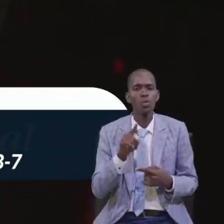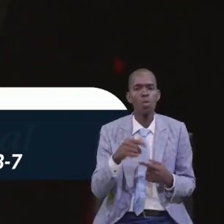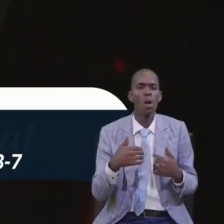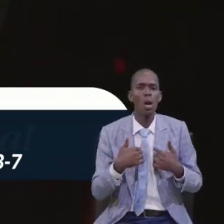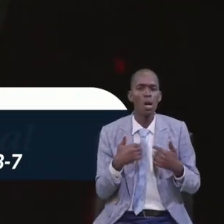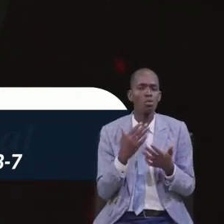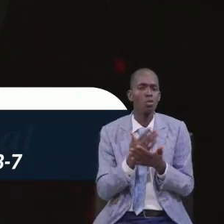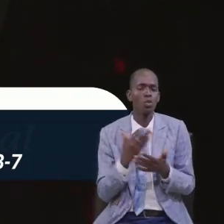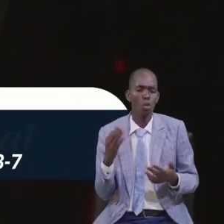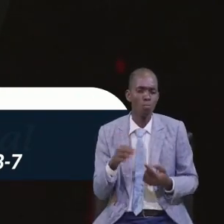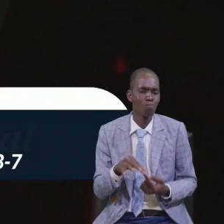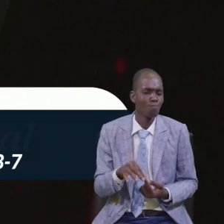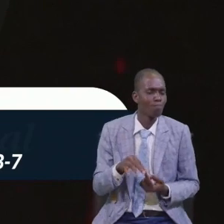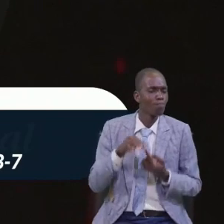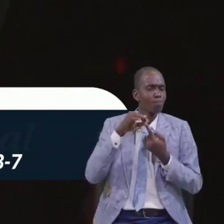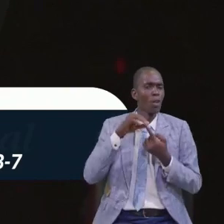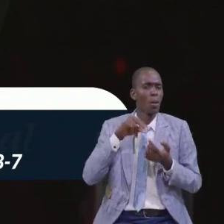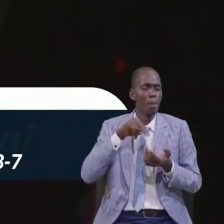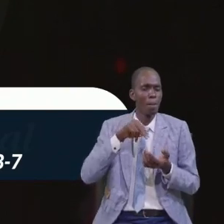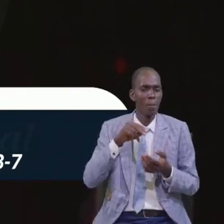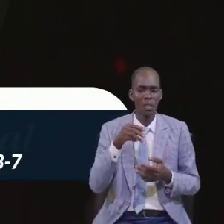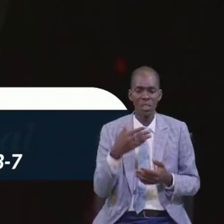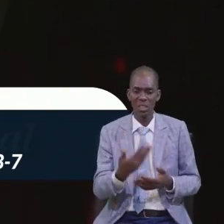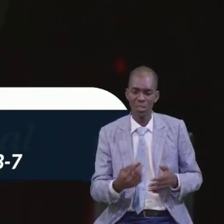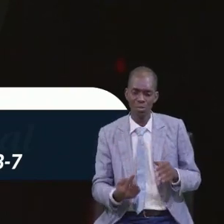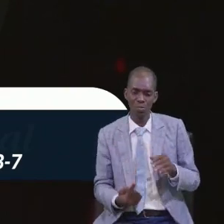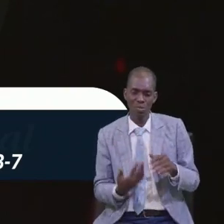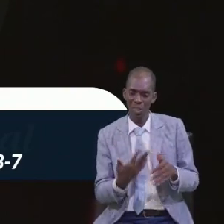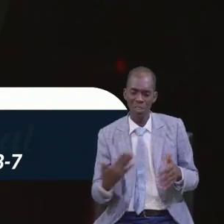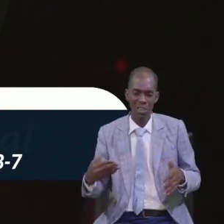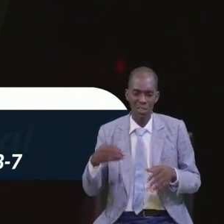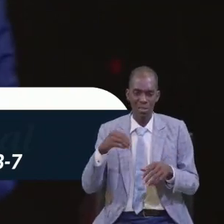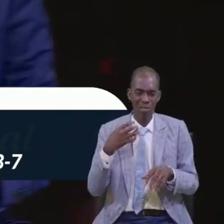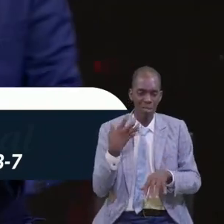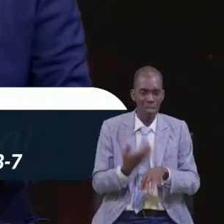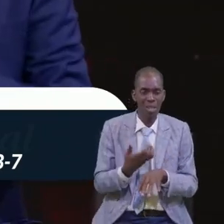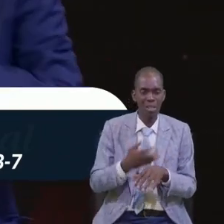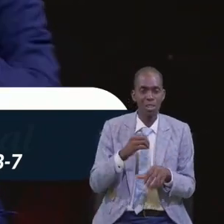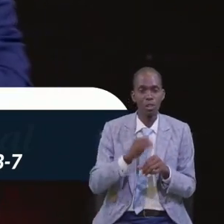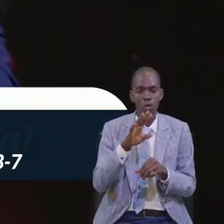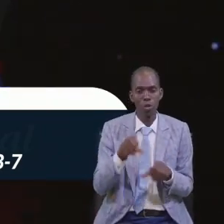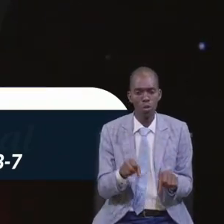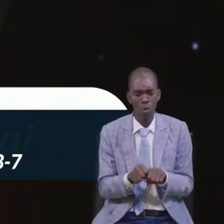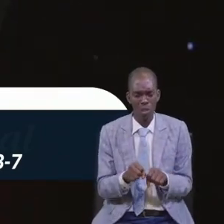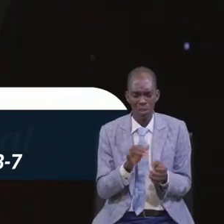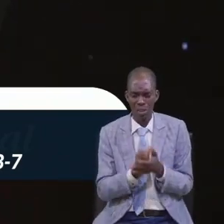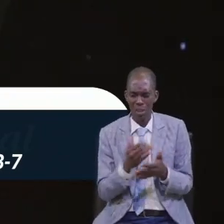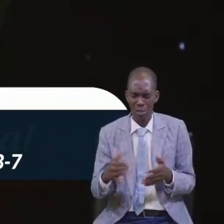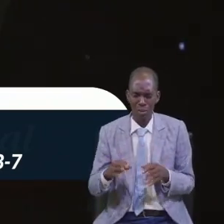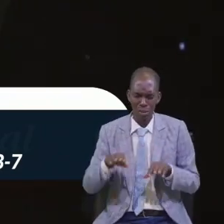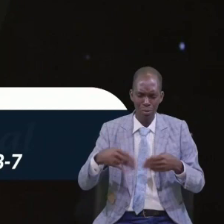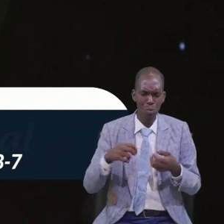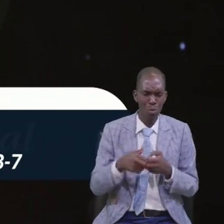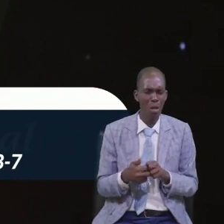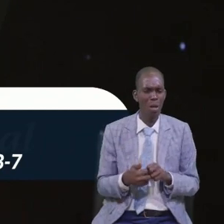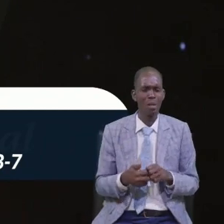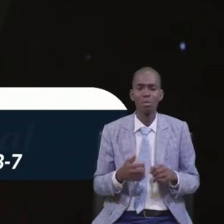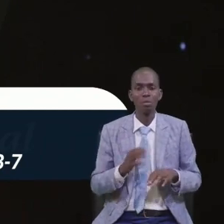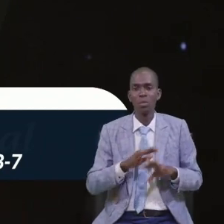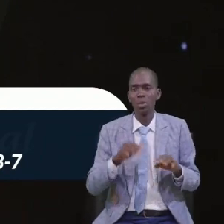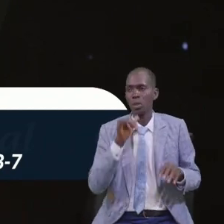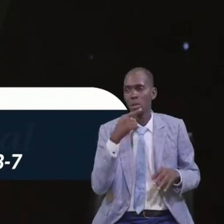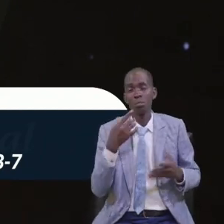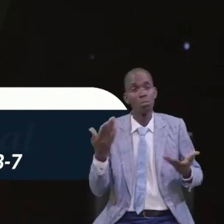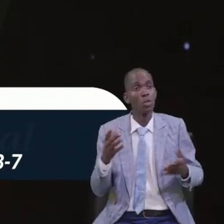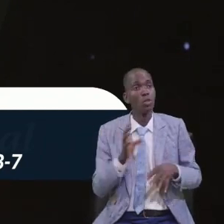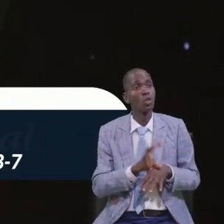some peculiar pebbles in his own shoe, and the thing is preaching him. It doesn't say the church must go hungry of the word